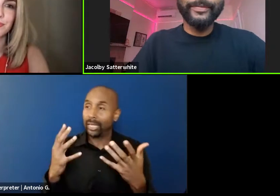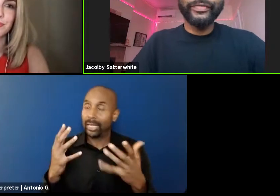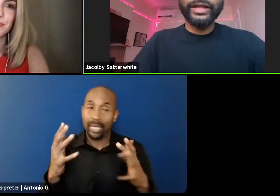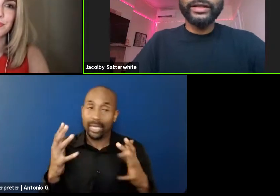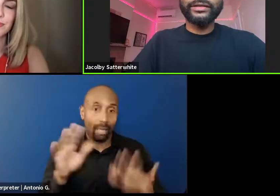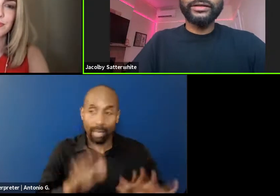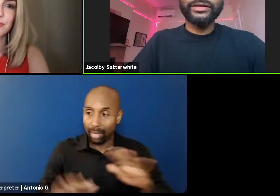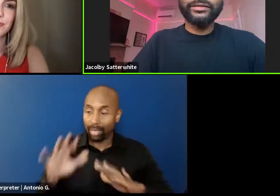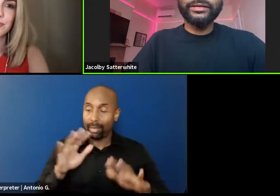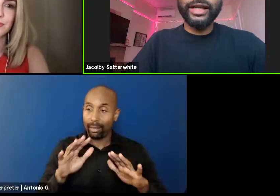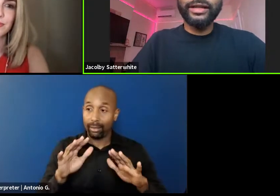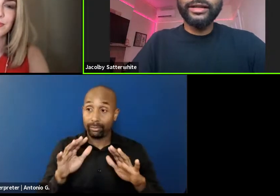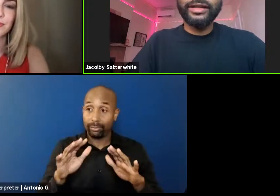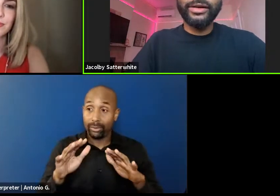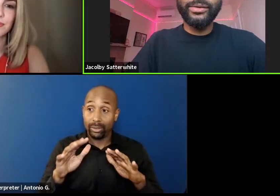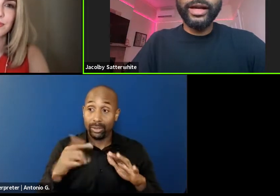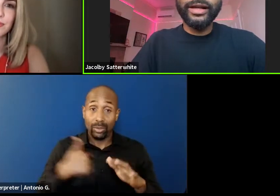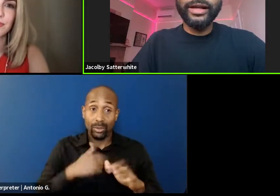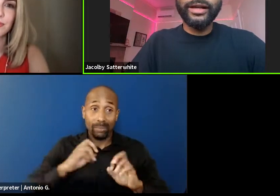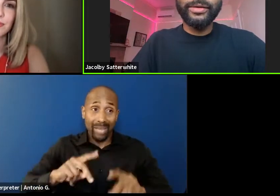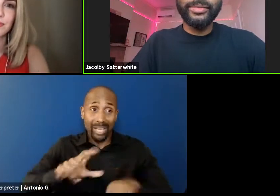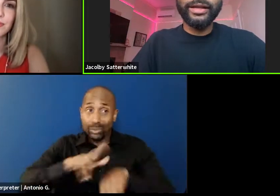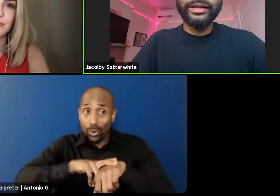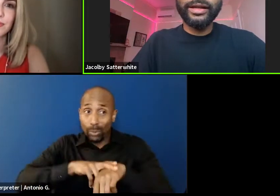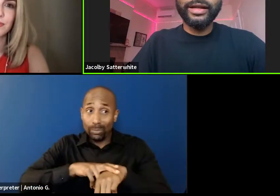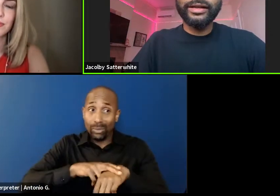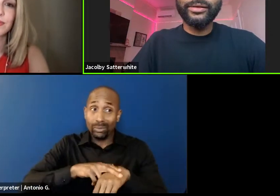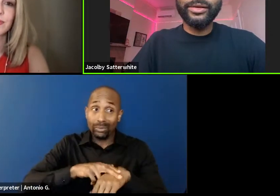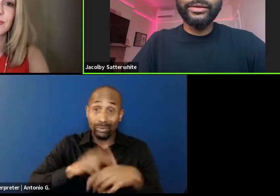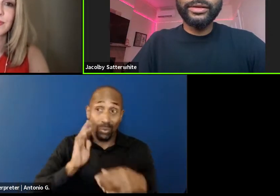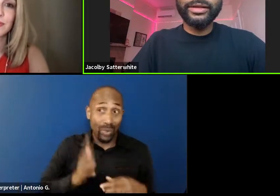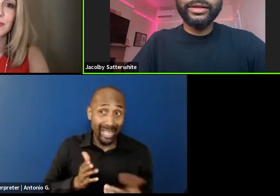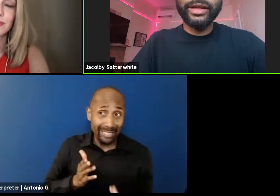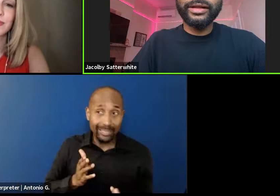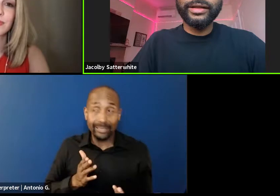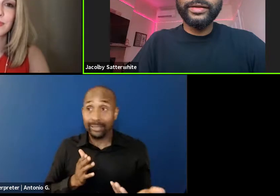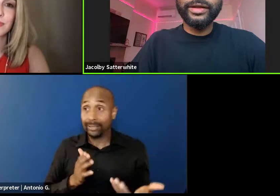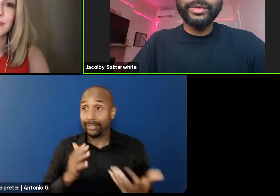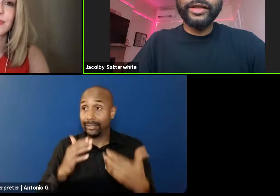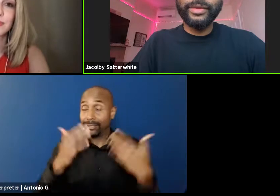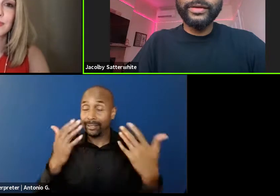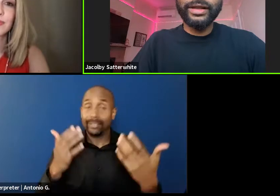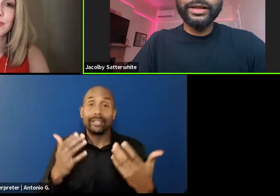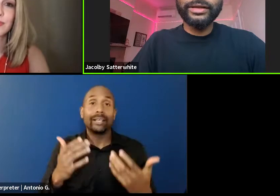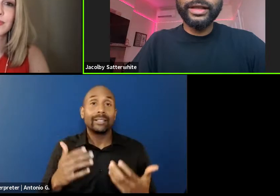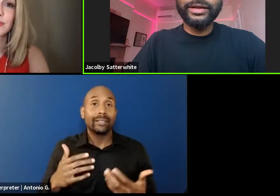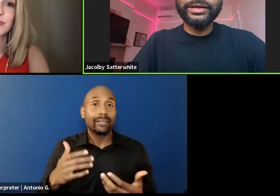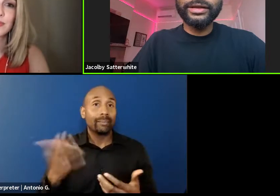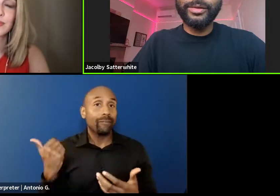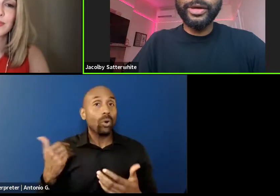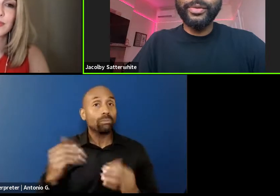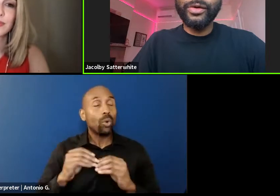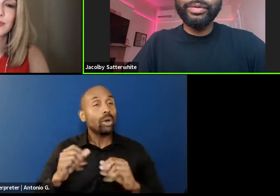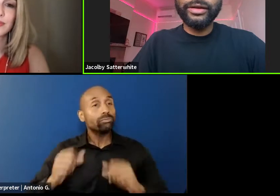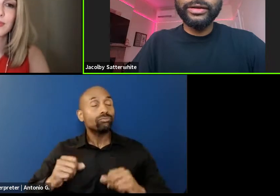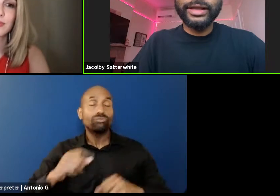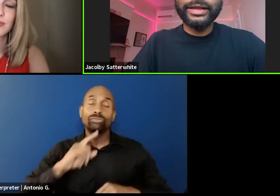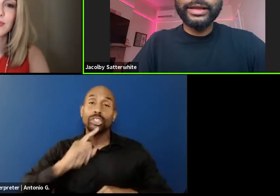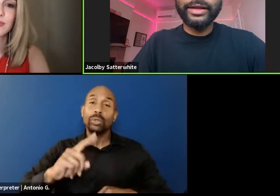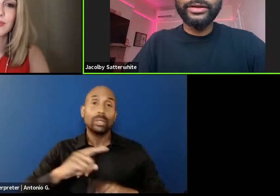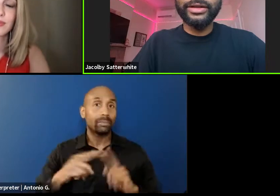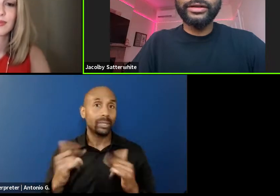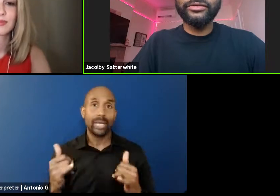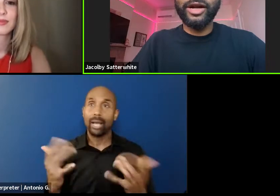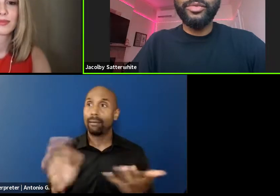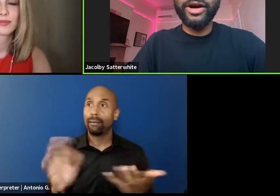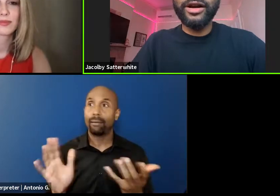like taken away from me, and like the rug was like lifted beneath my feet. And I, you know, people were